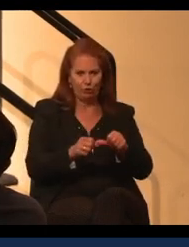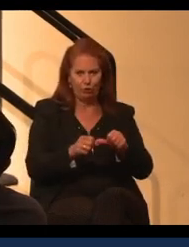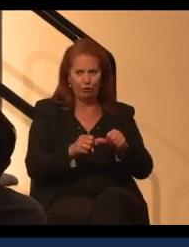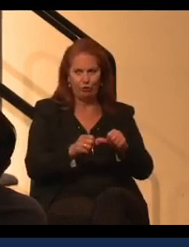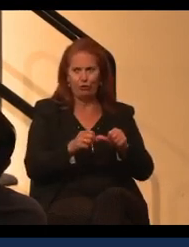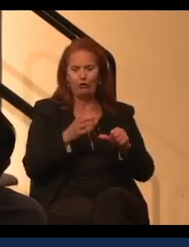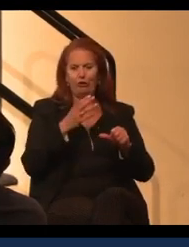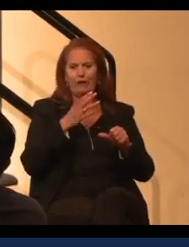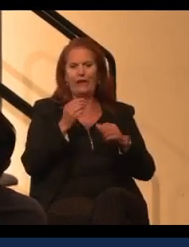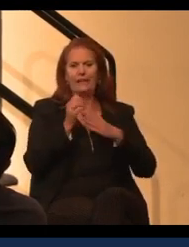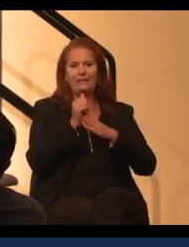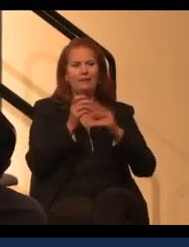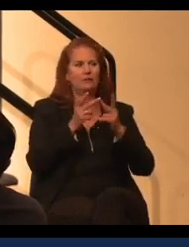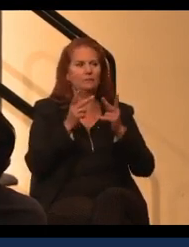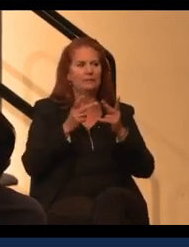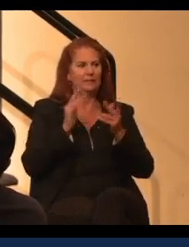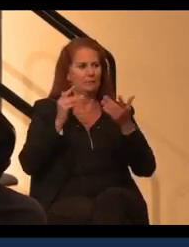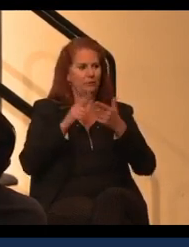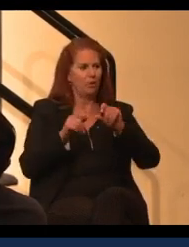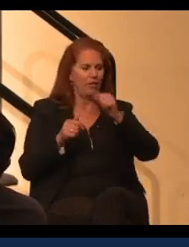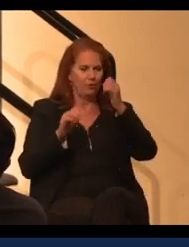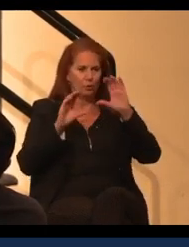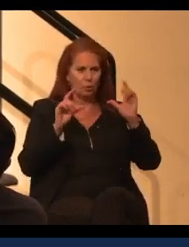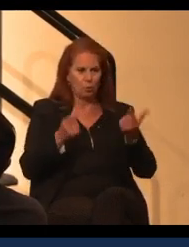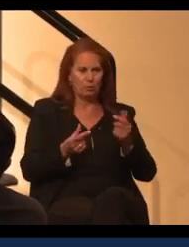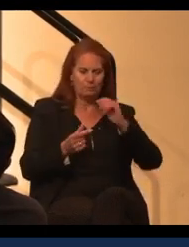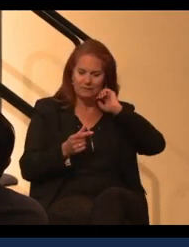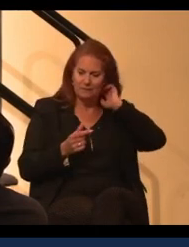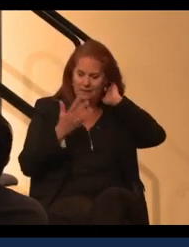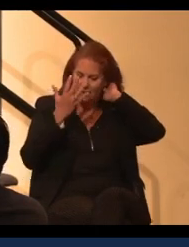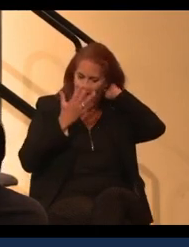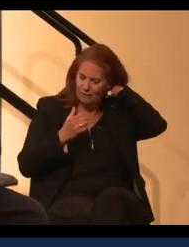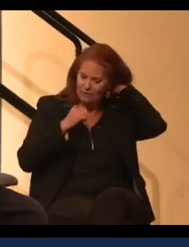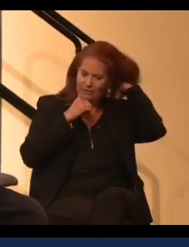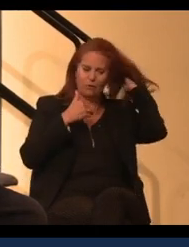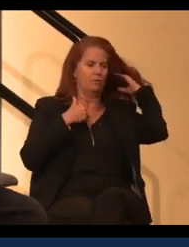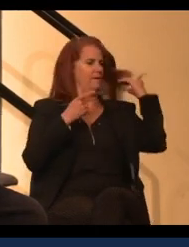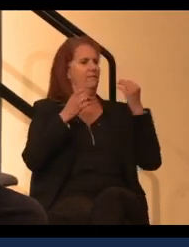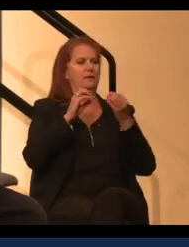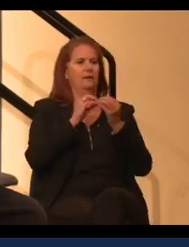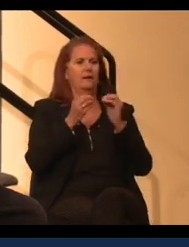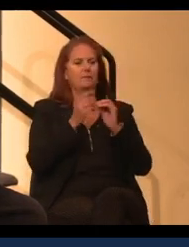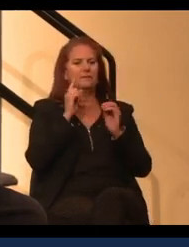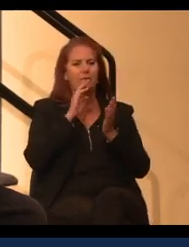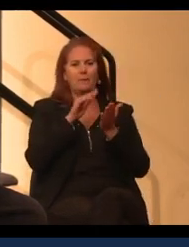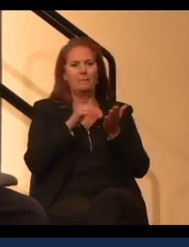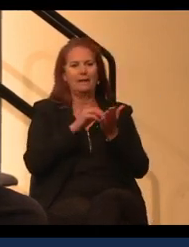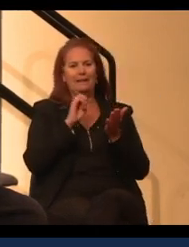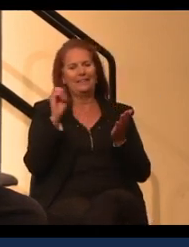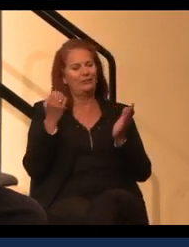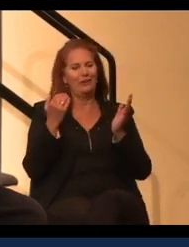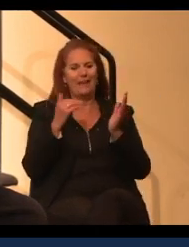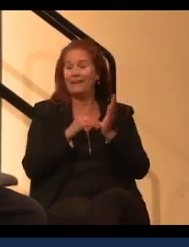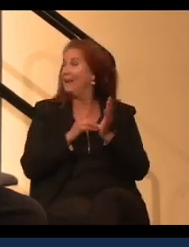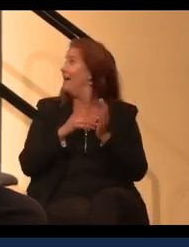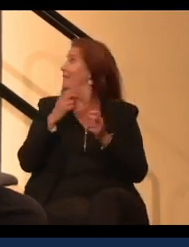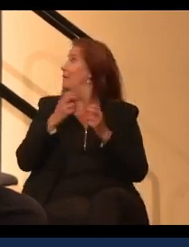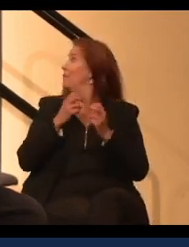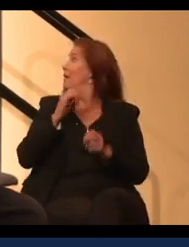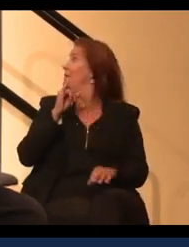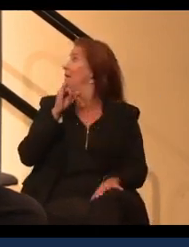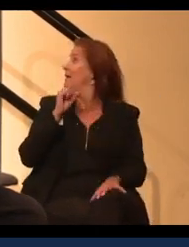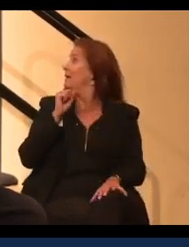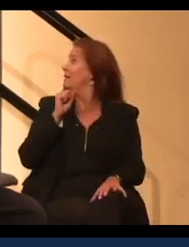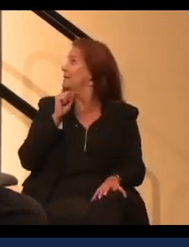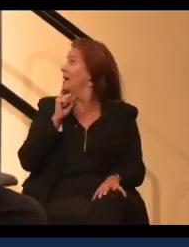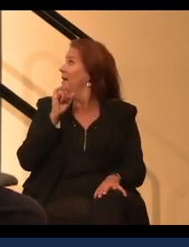leadership positions compared to other groups? Unfortunately, I don't have the numbers for Middle Eastern. Again, the problem is that